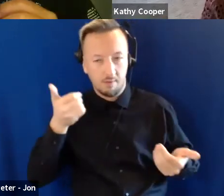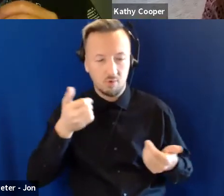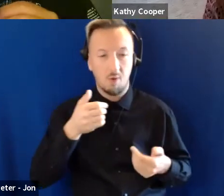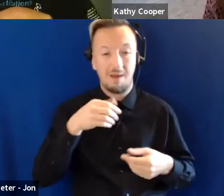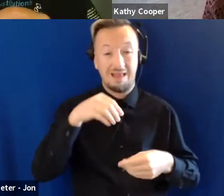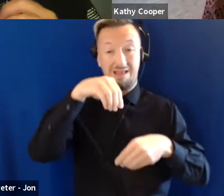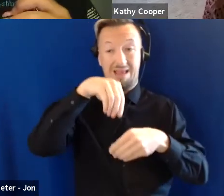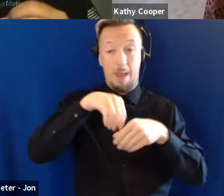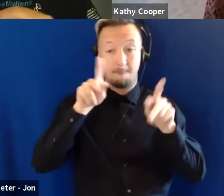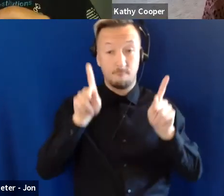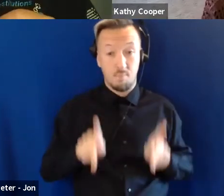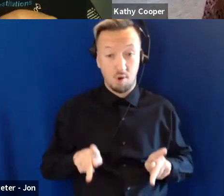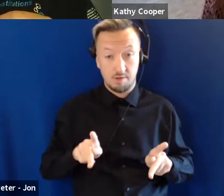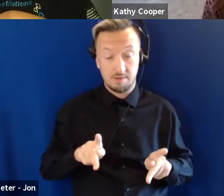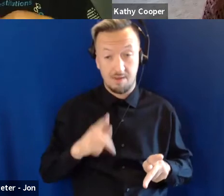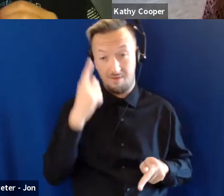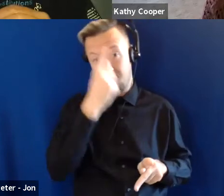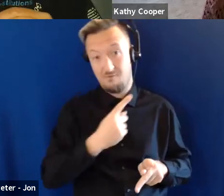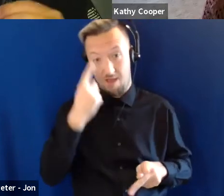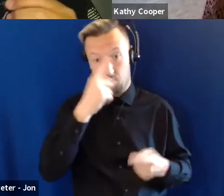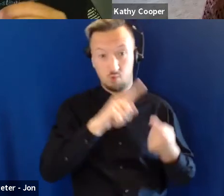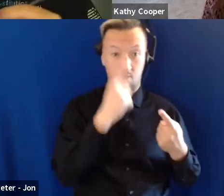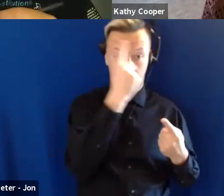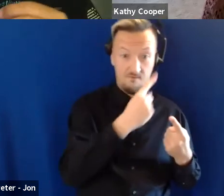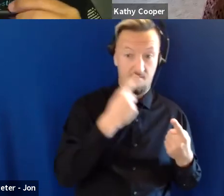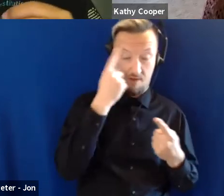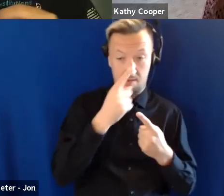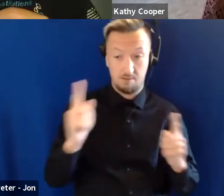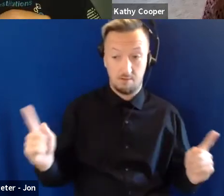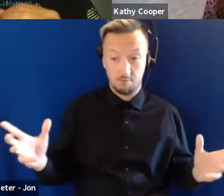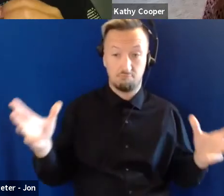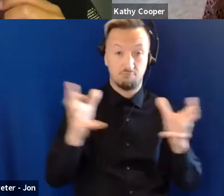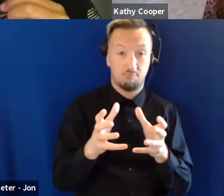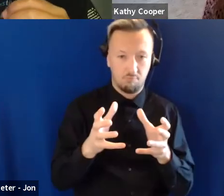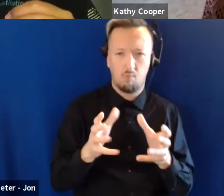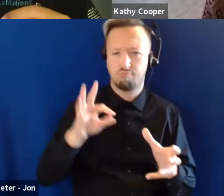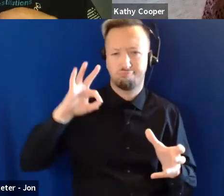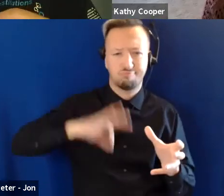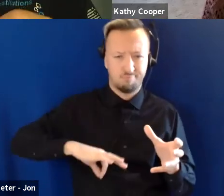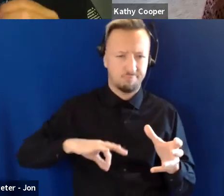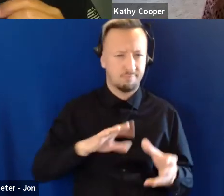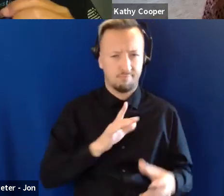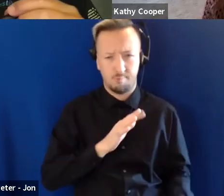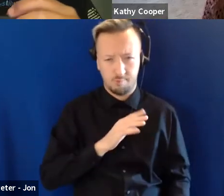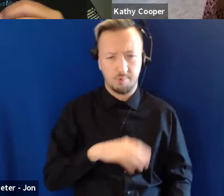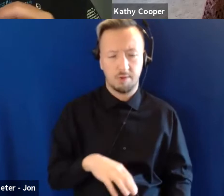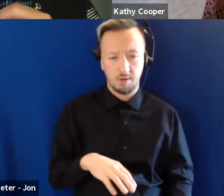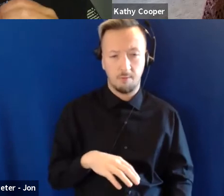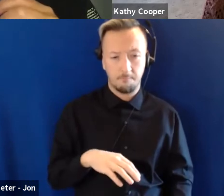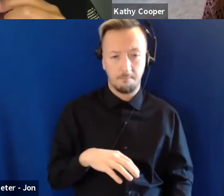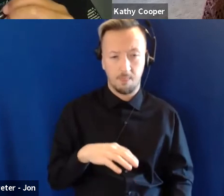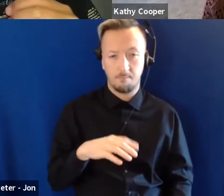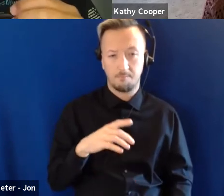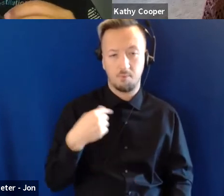that in-person, face-to-face has really been beneficial. And we've talked about some pretty tough